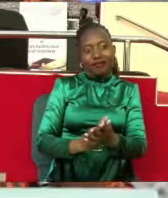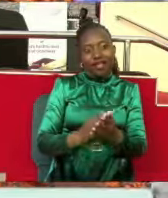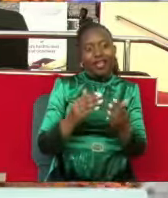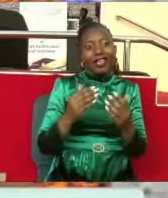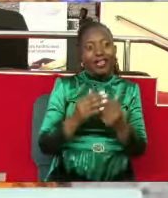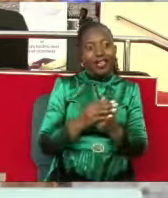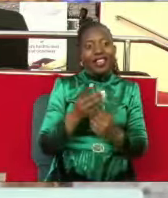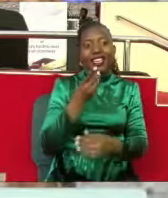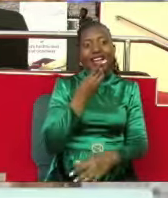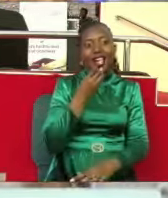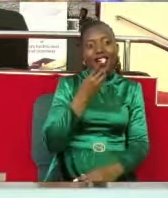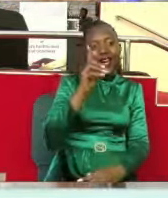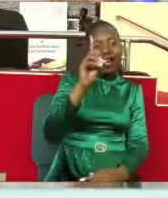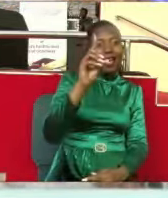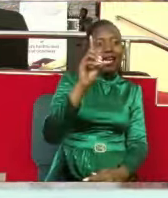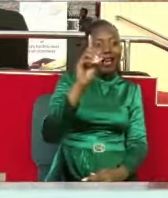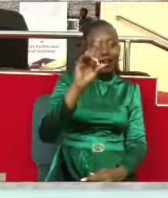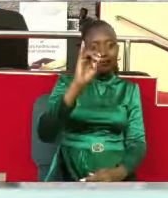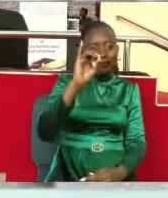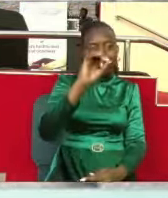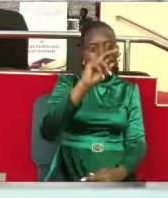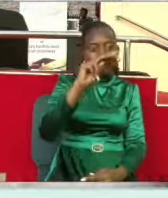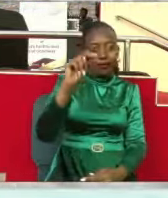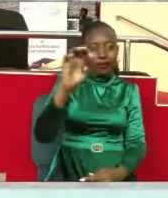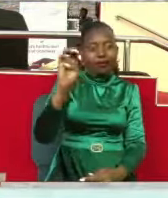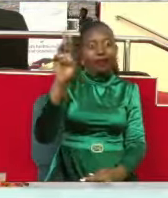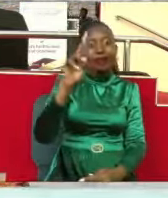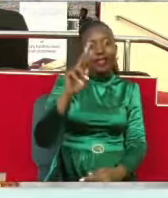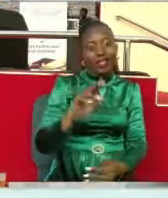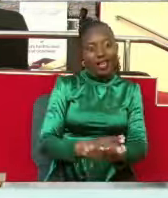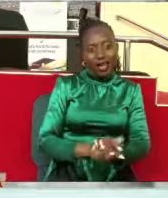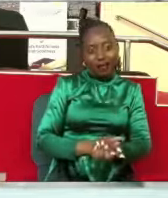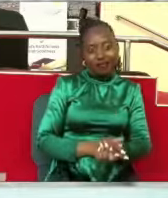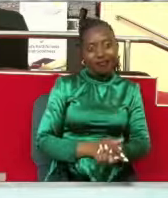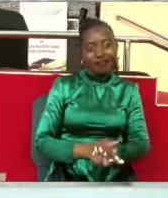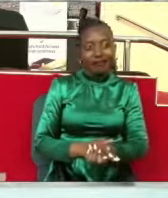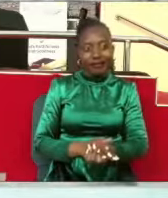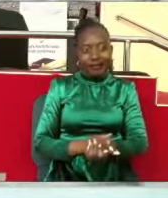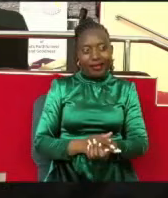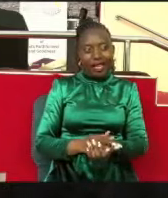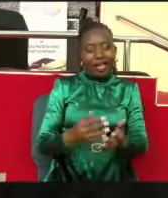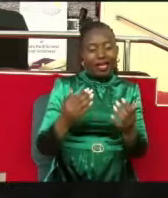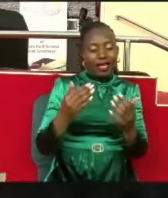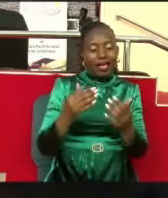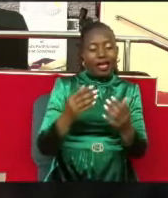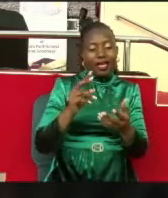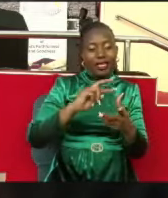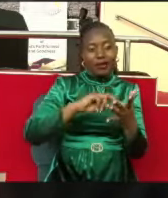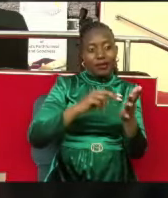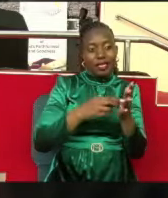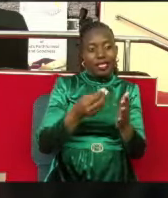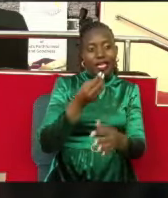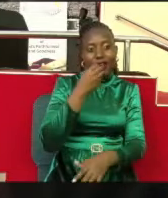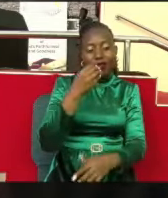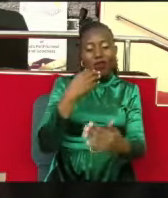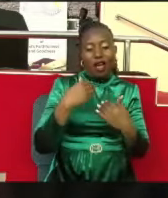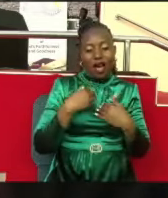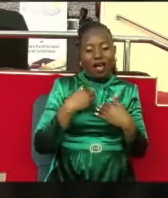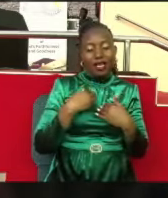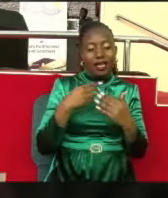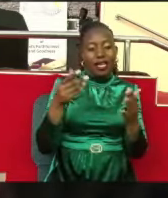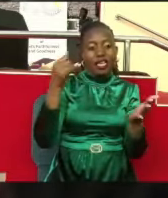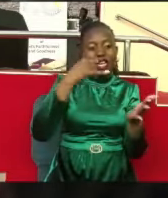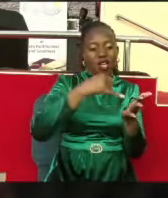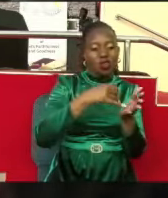soup. Iko na pale soup ya kwanzia ya kianzia. Then iko na fruits. Matunda yako pale. Iko na the